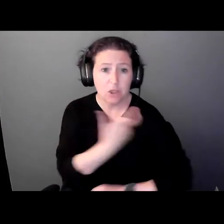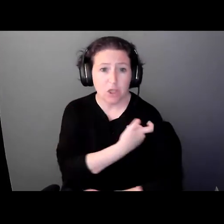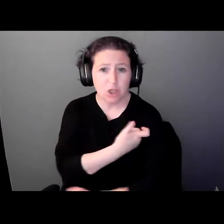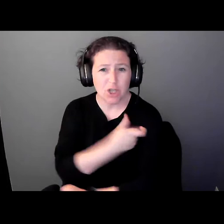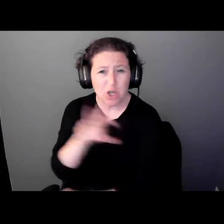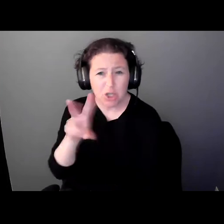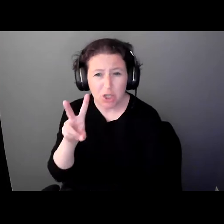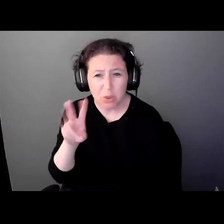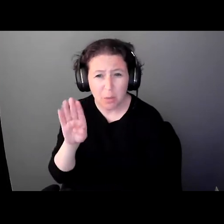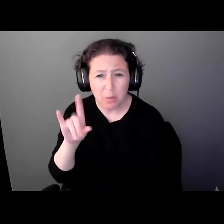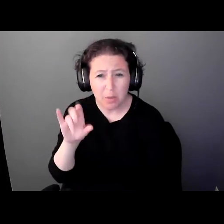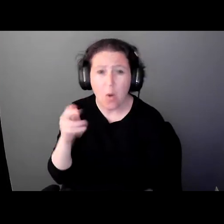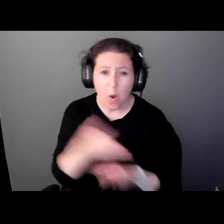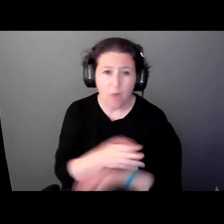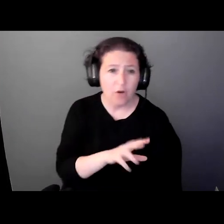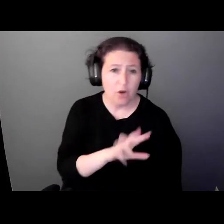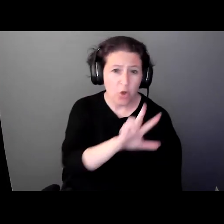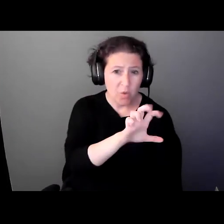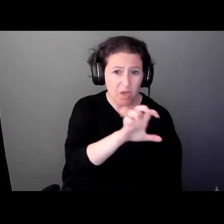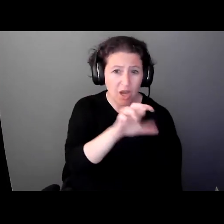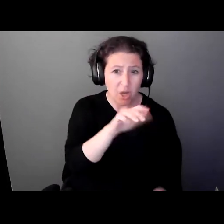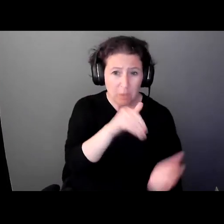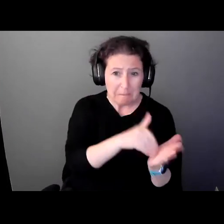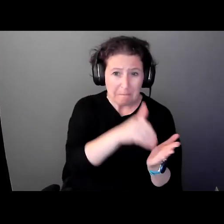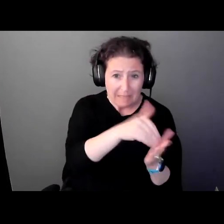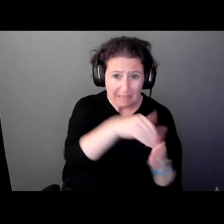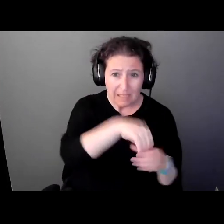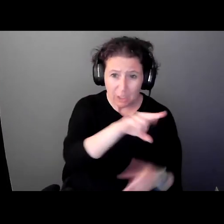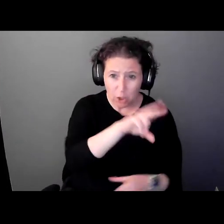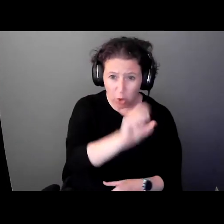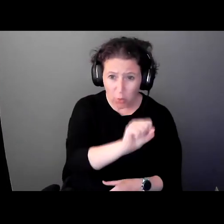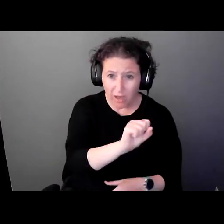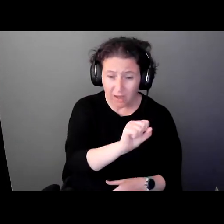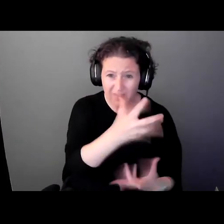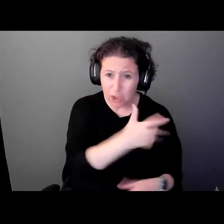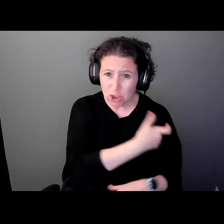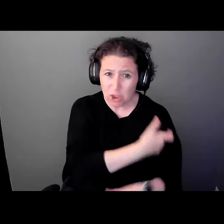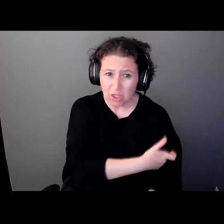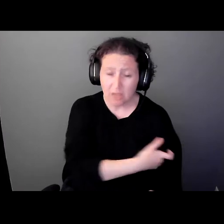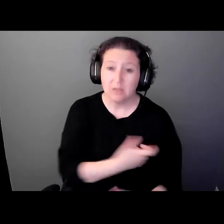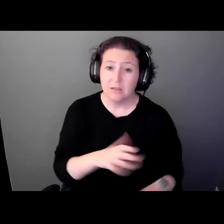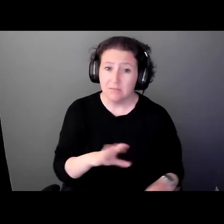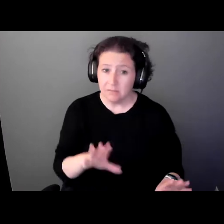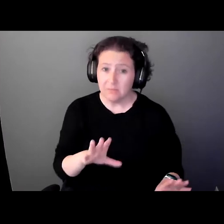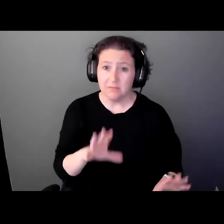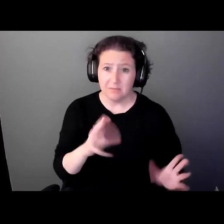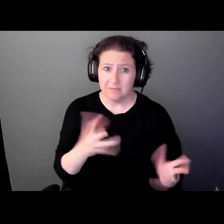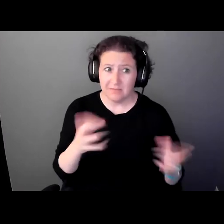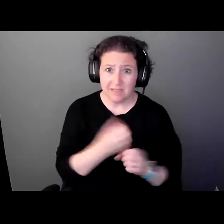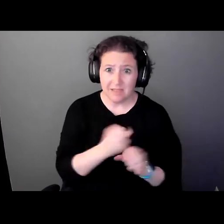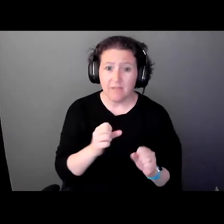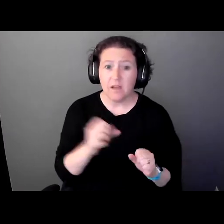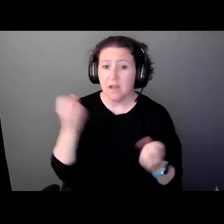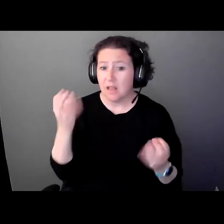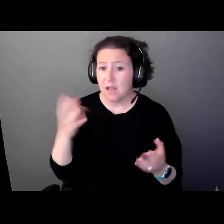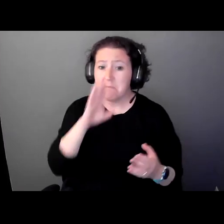over 300 million in the US. There's a lot of bad information and